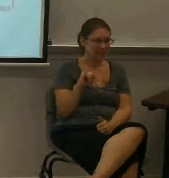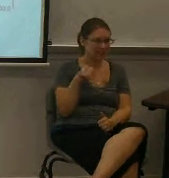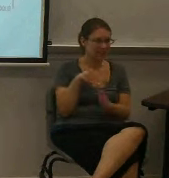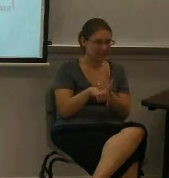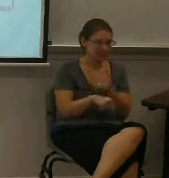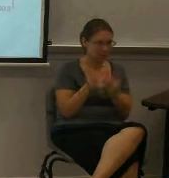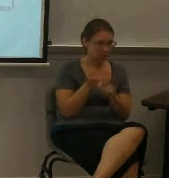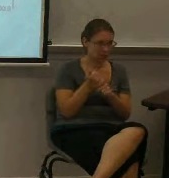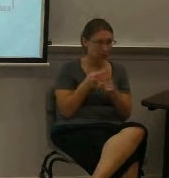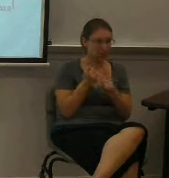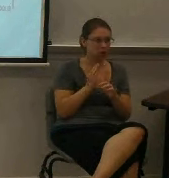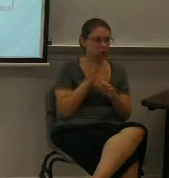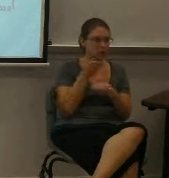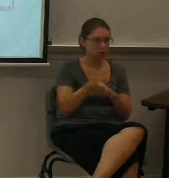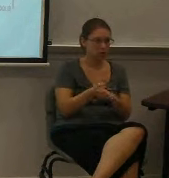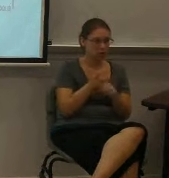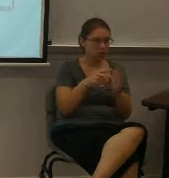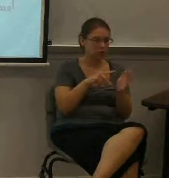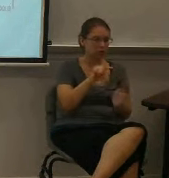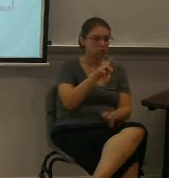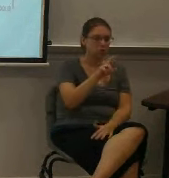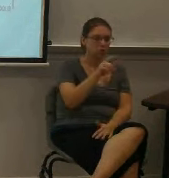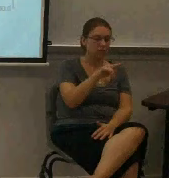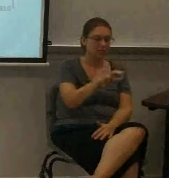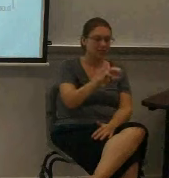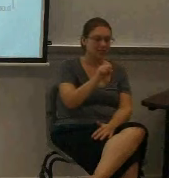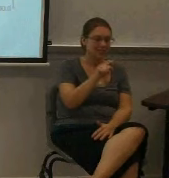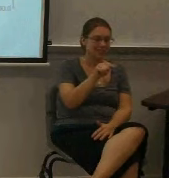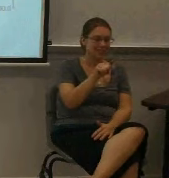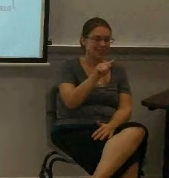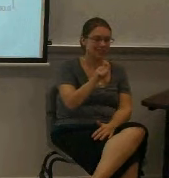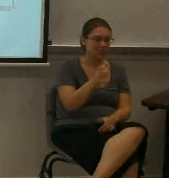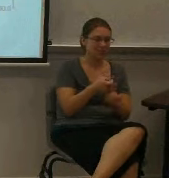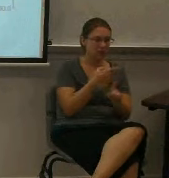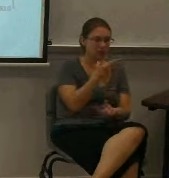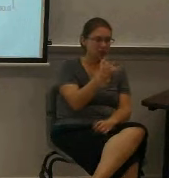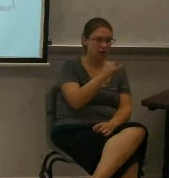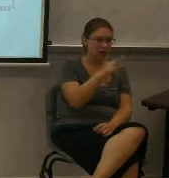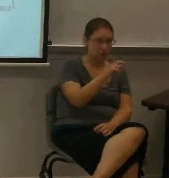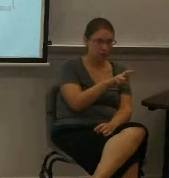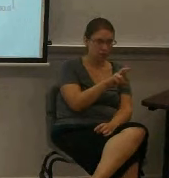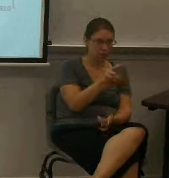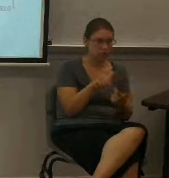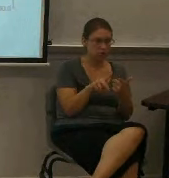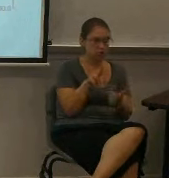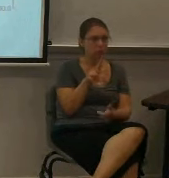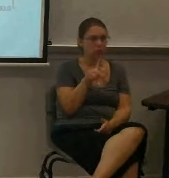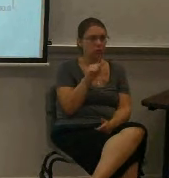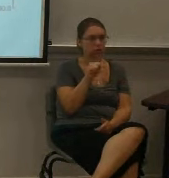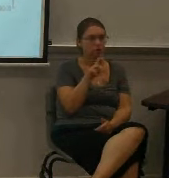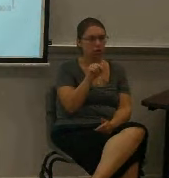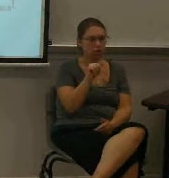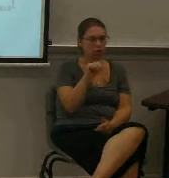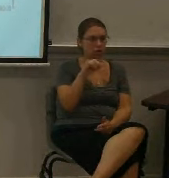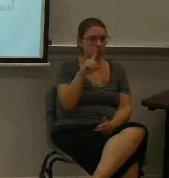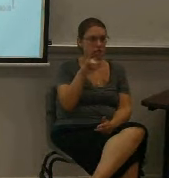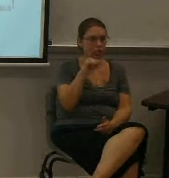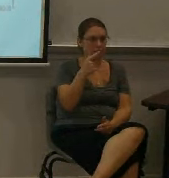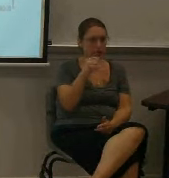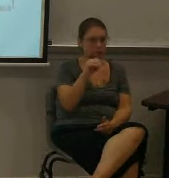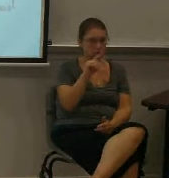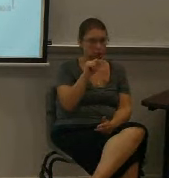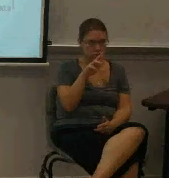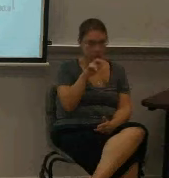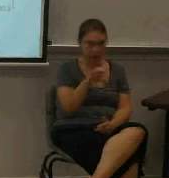And then you go across and you read trophic state from hypertrophic to ultra oligotrophic. And